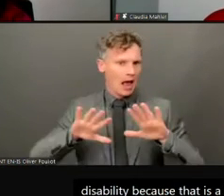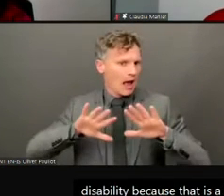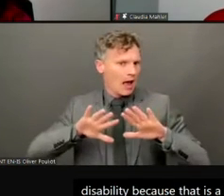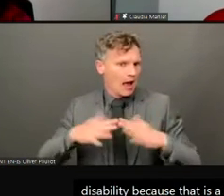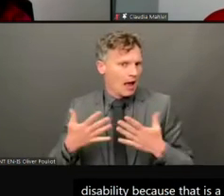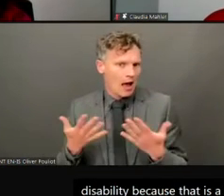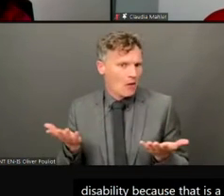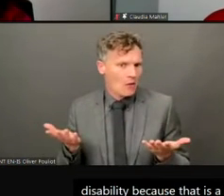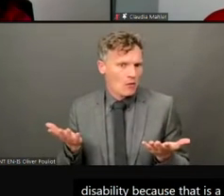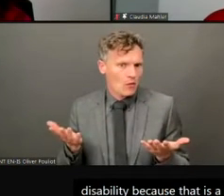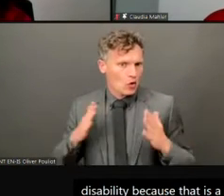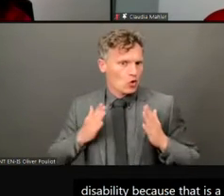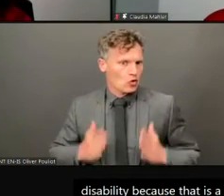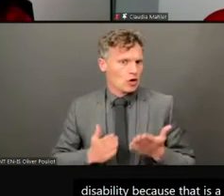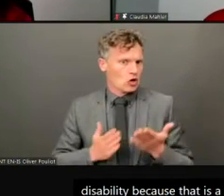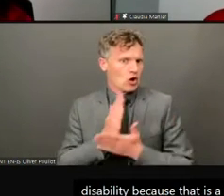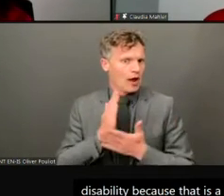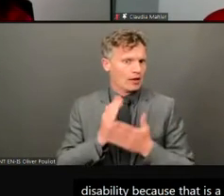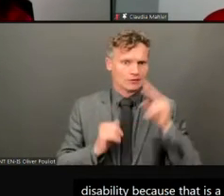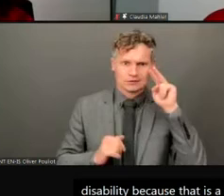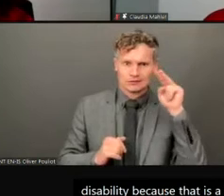rights perspective. Thank you.